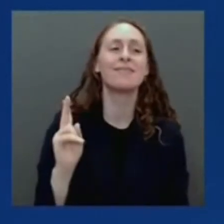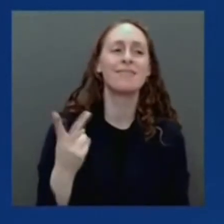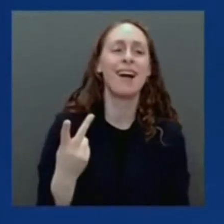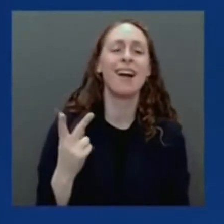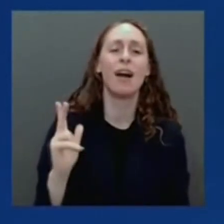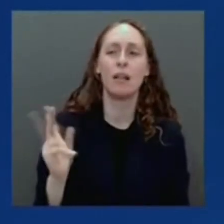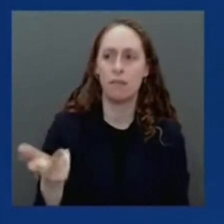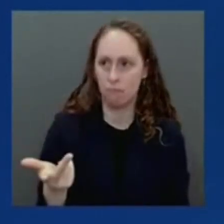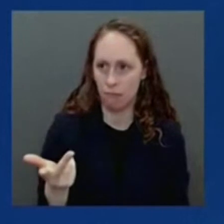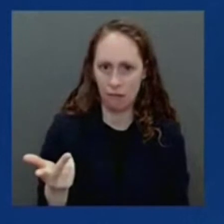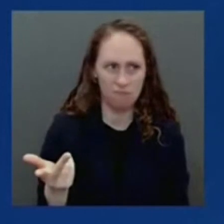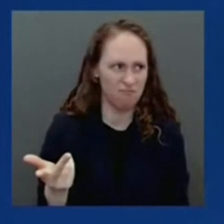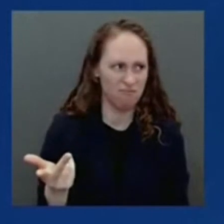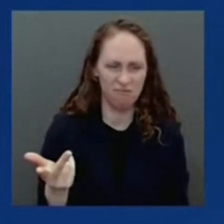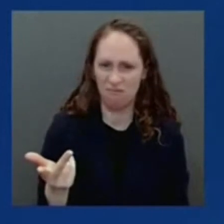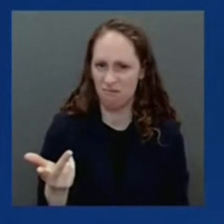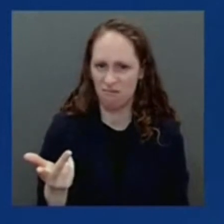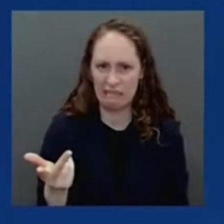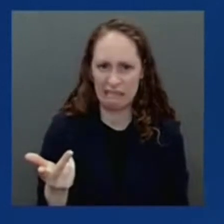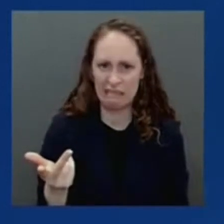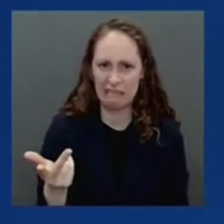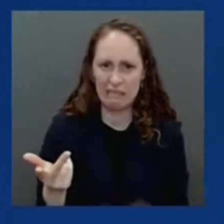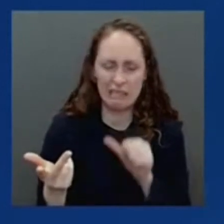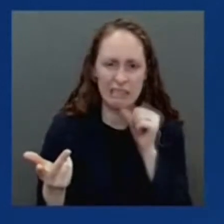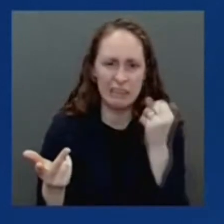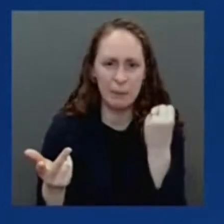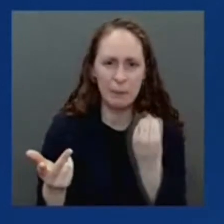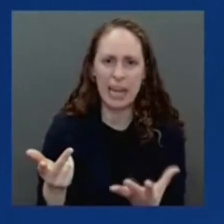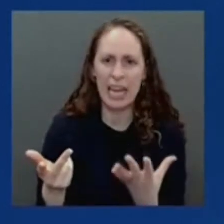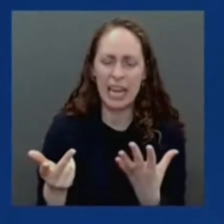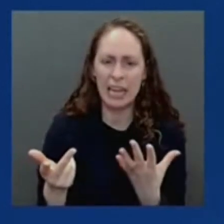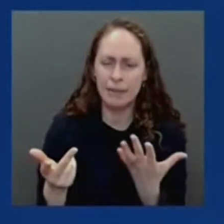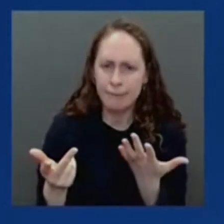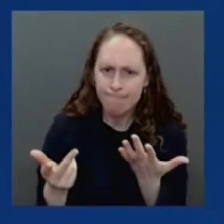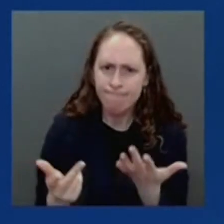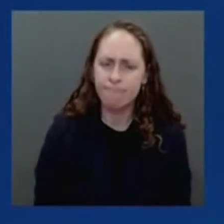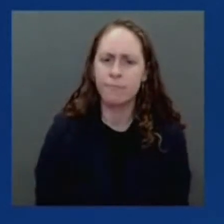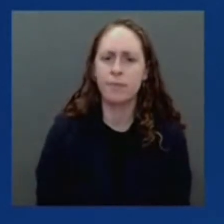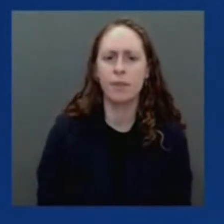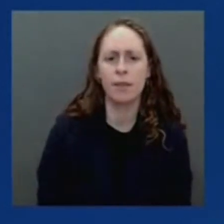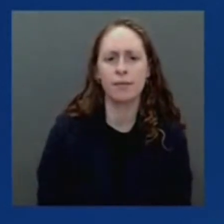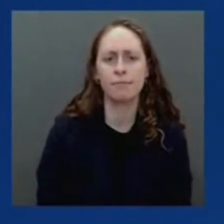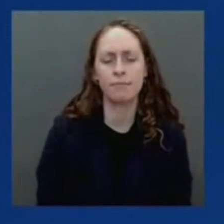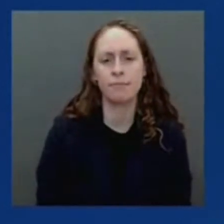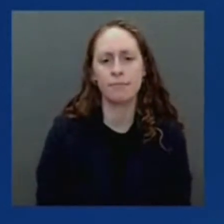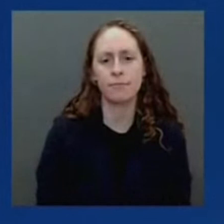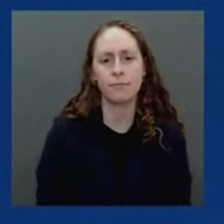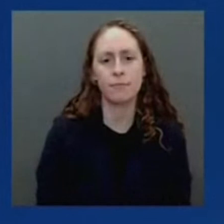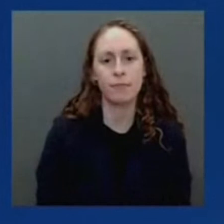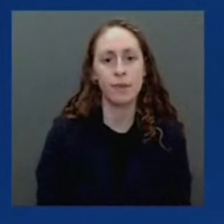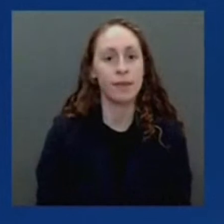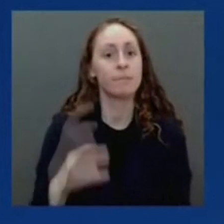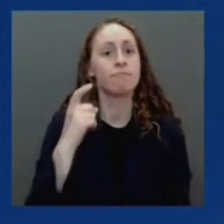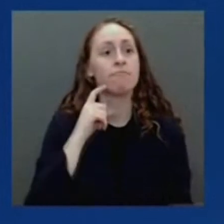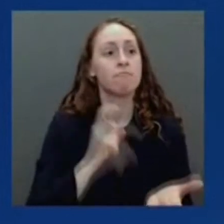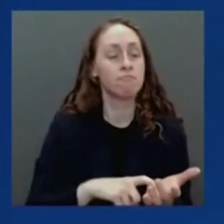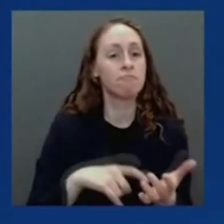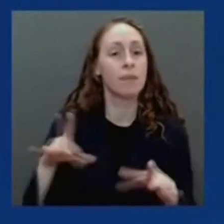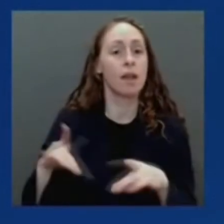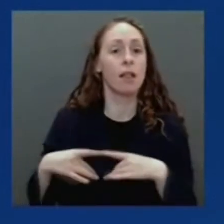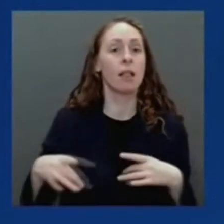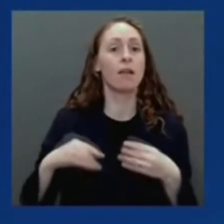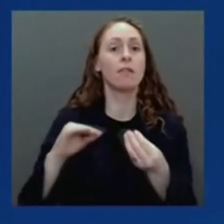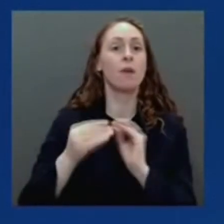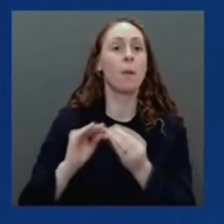the data today with cases going down and hospitalizations going down, Dr. Walensky, do you think people